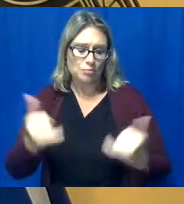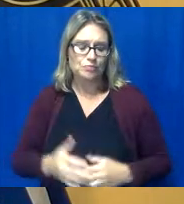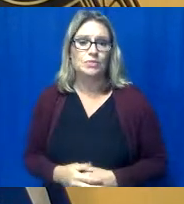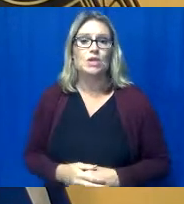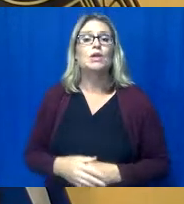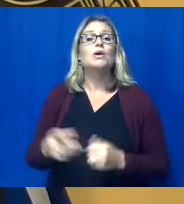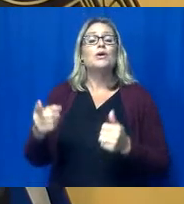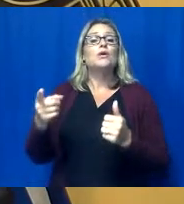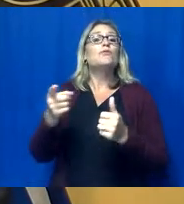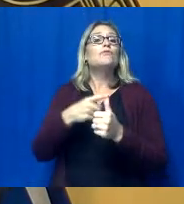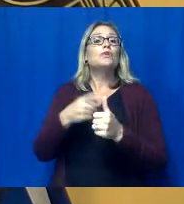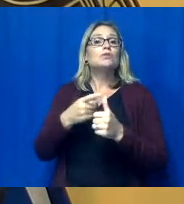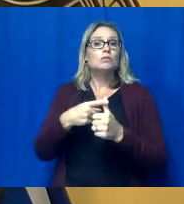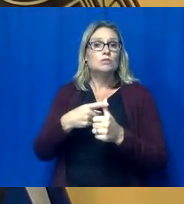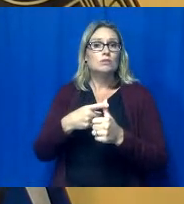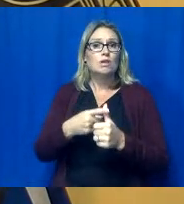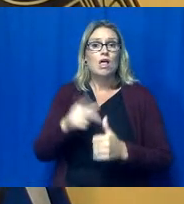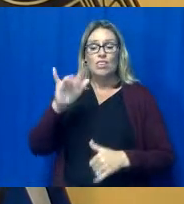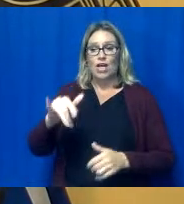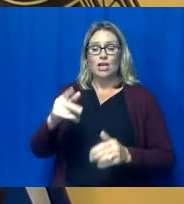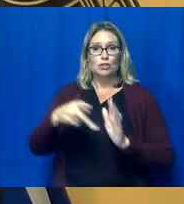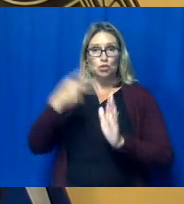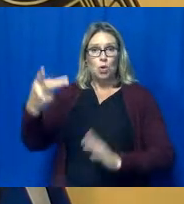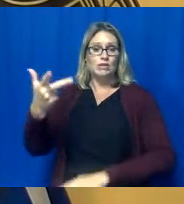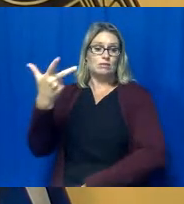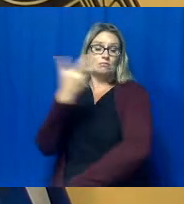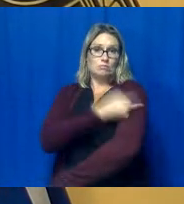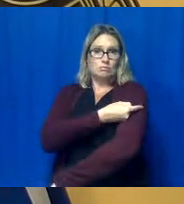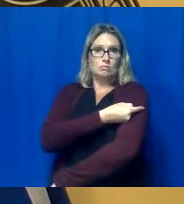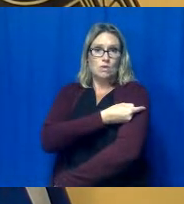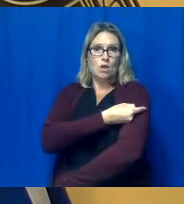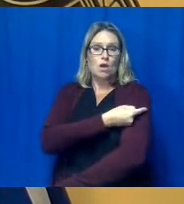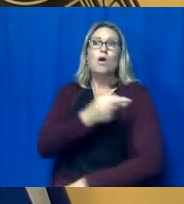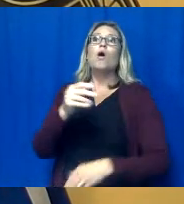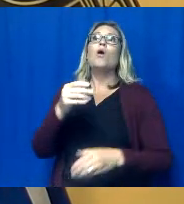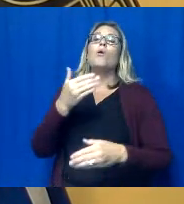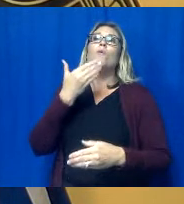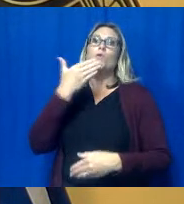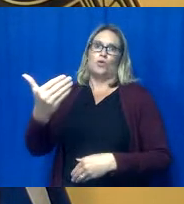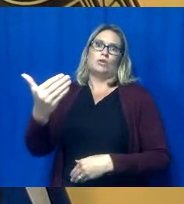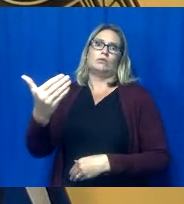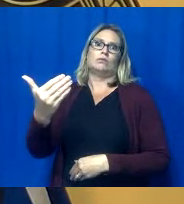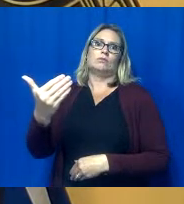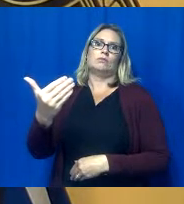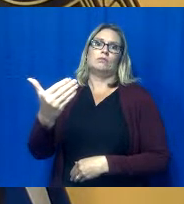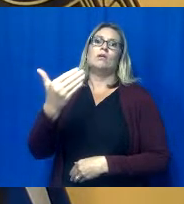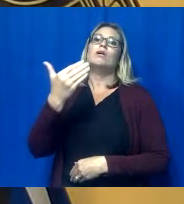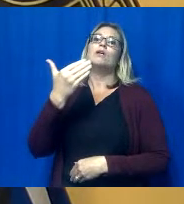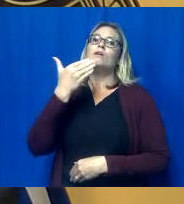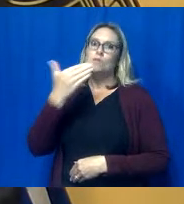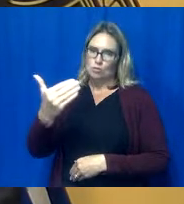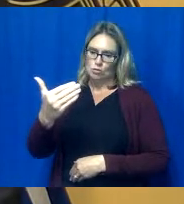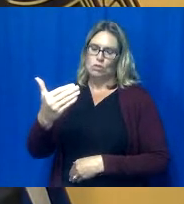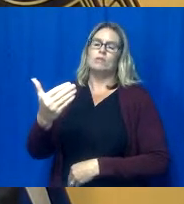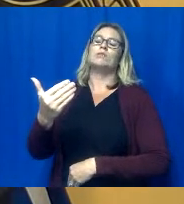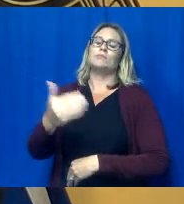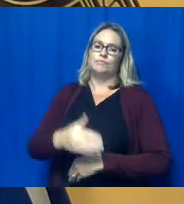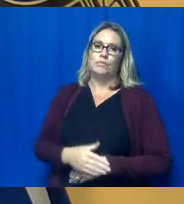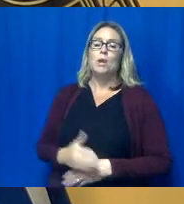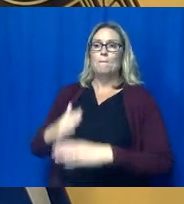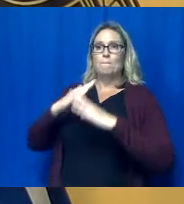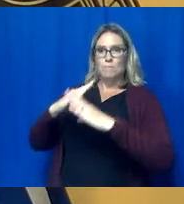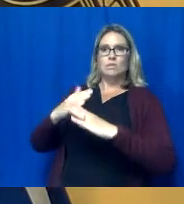know is 2 doses of COVID vaccine works incredibly well for this virus to protect you from